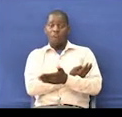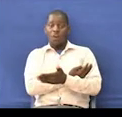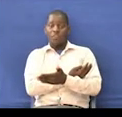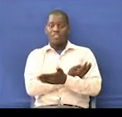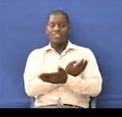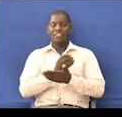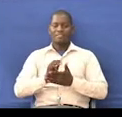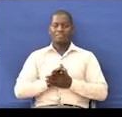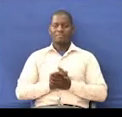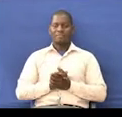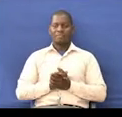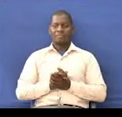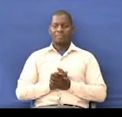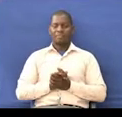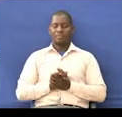of force.